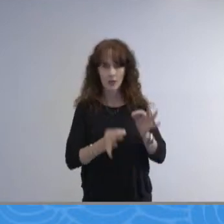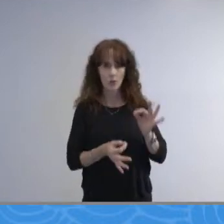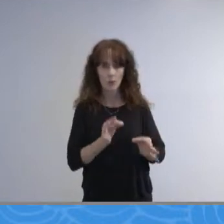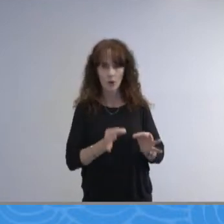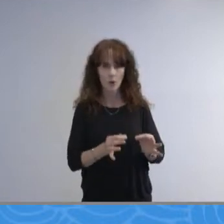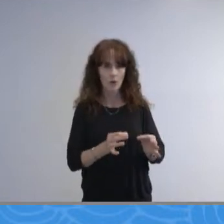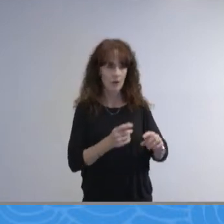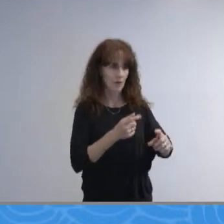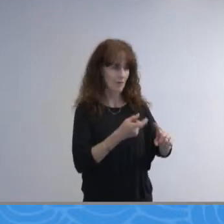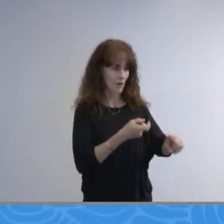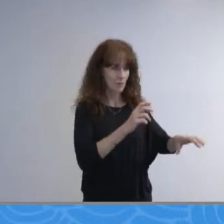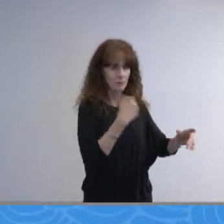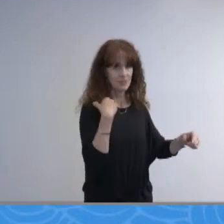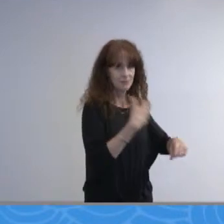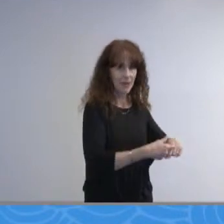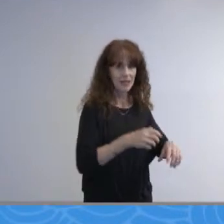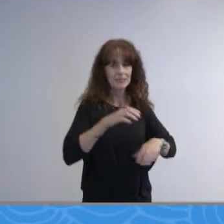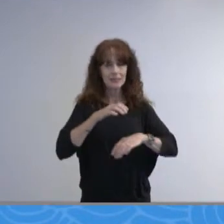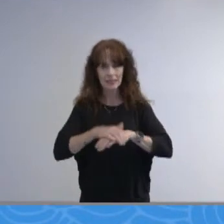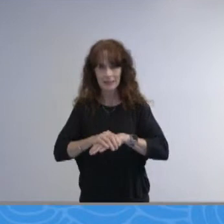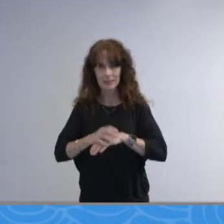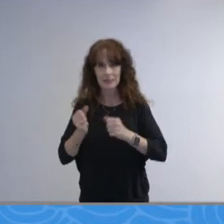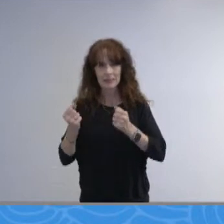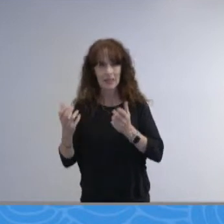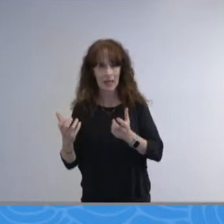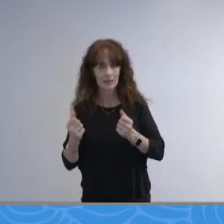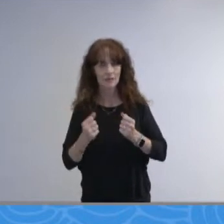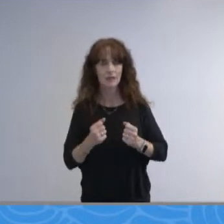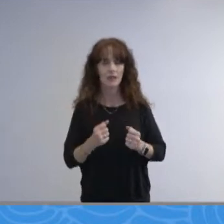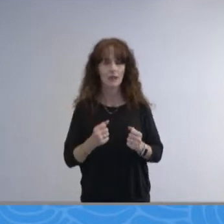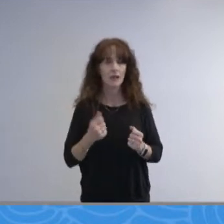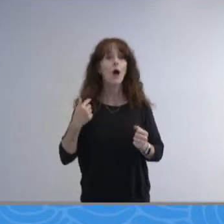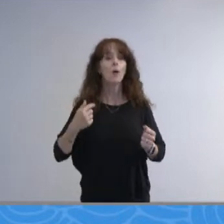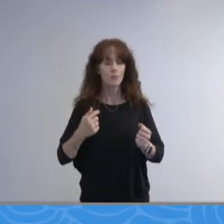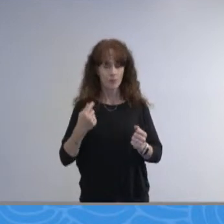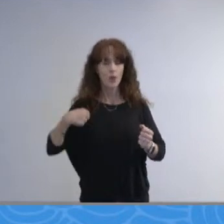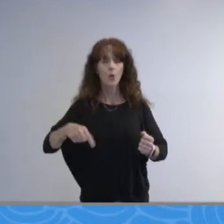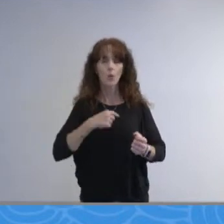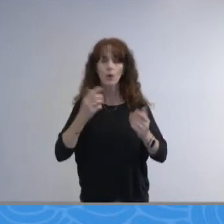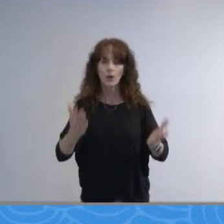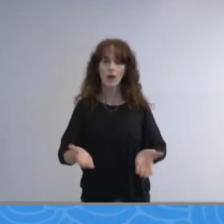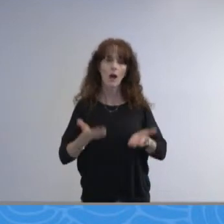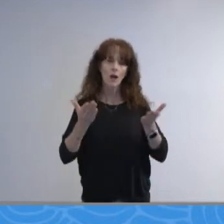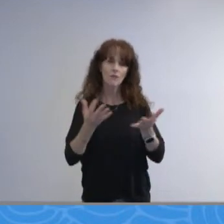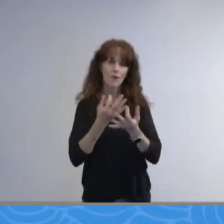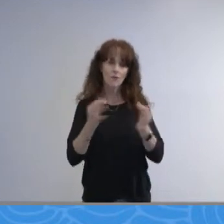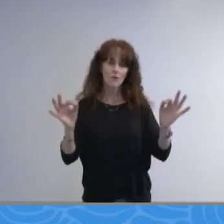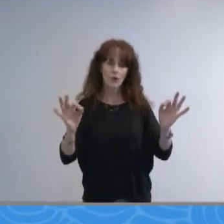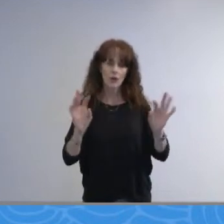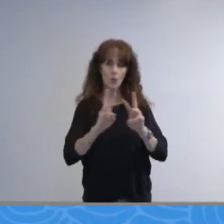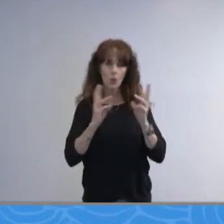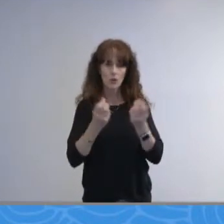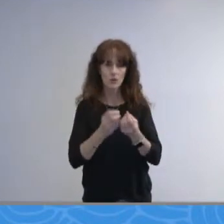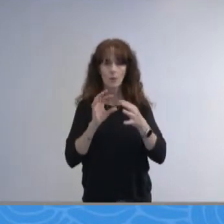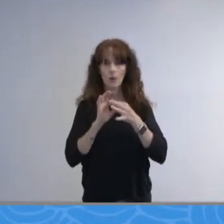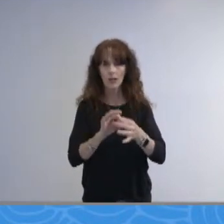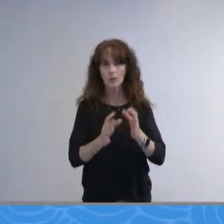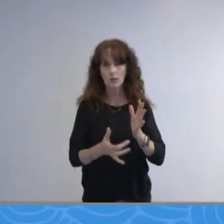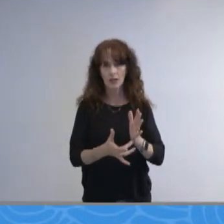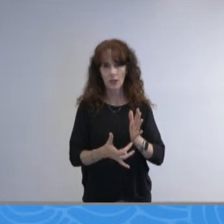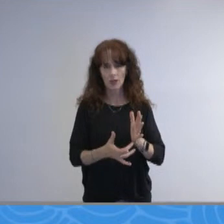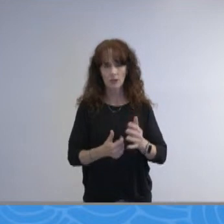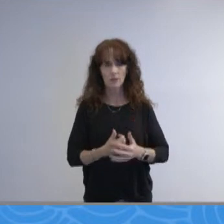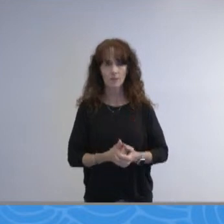Applications include for all children that are not verbal, and we offer free workshops regarding technology.